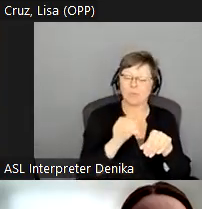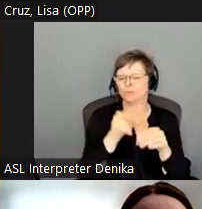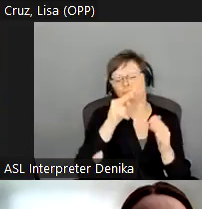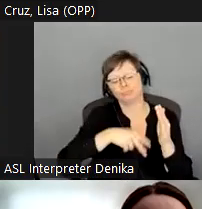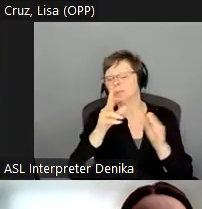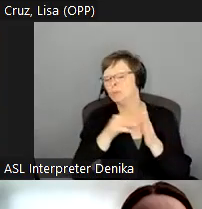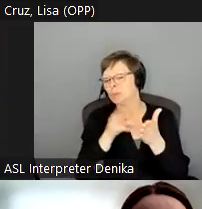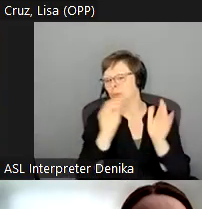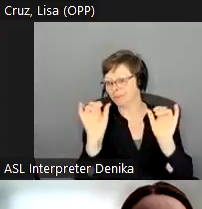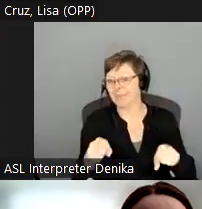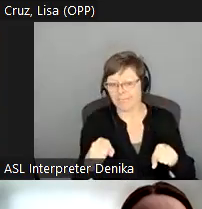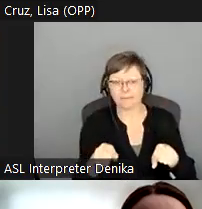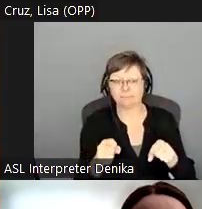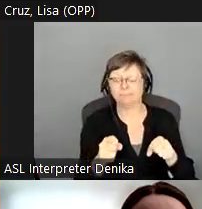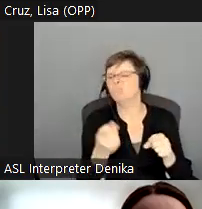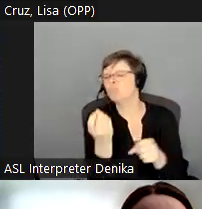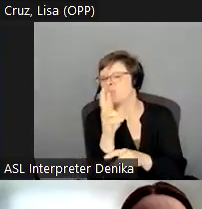for people to download.